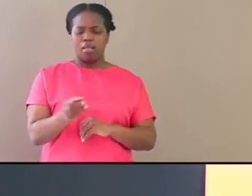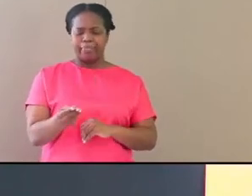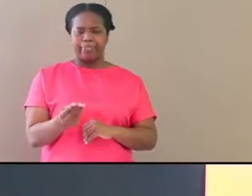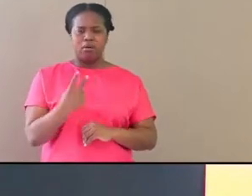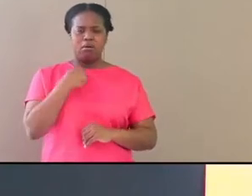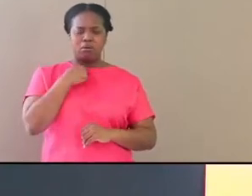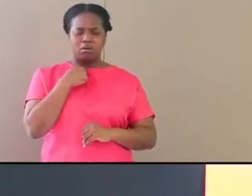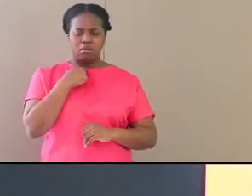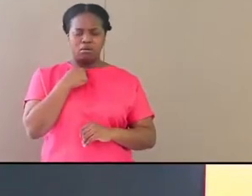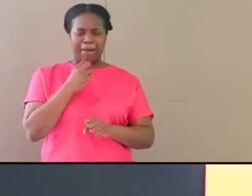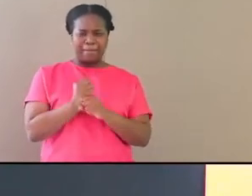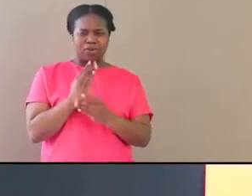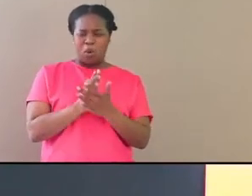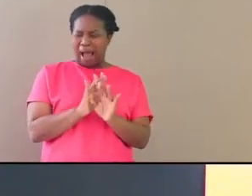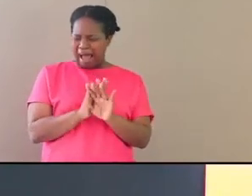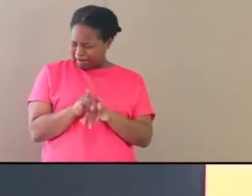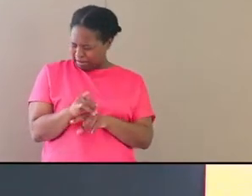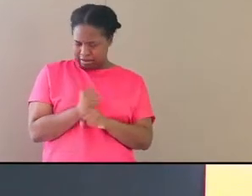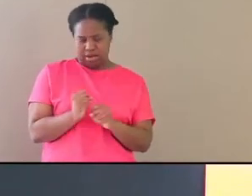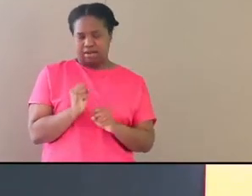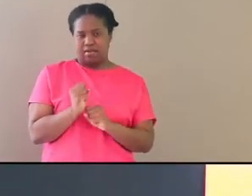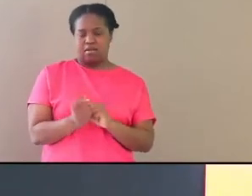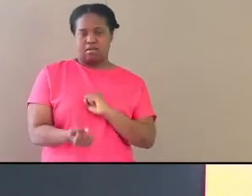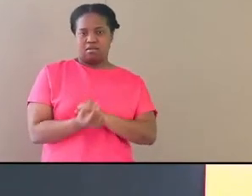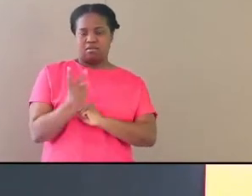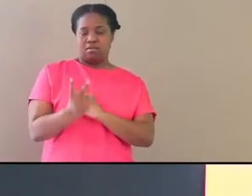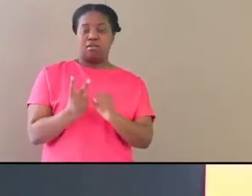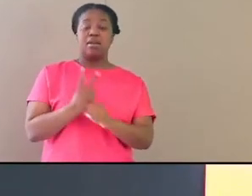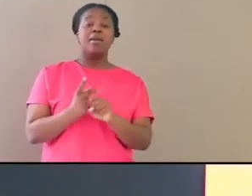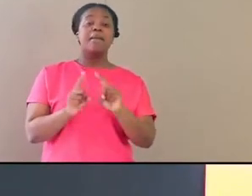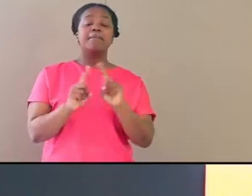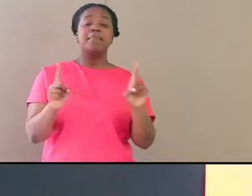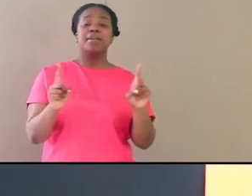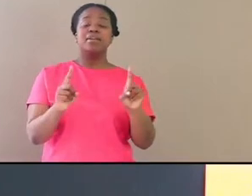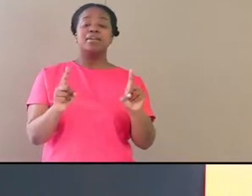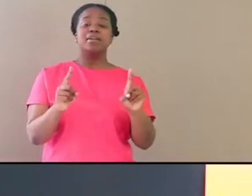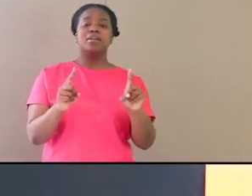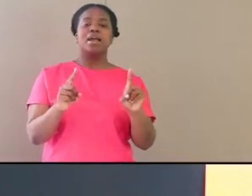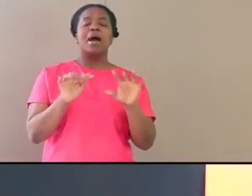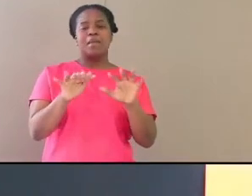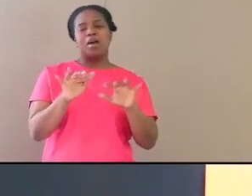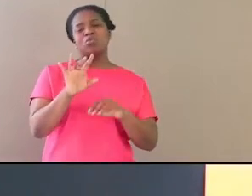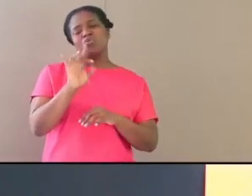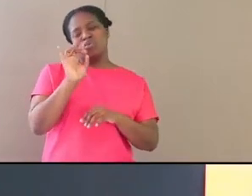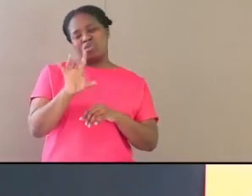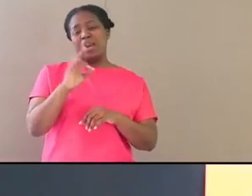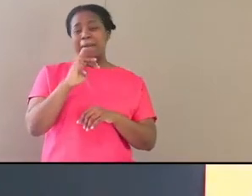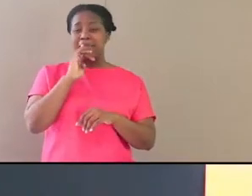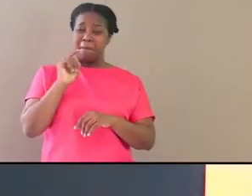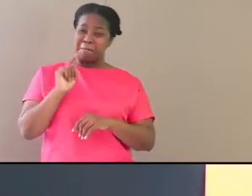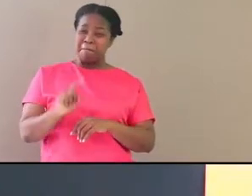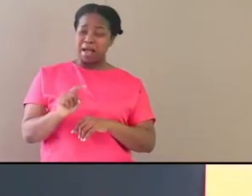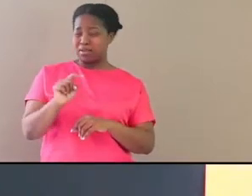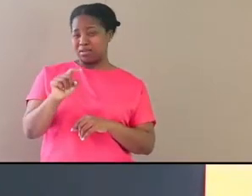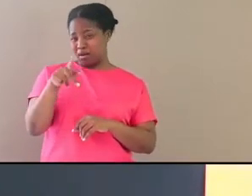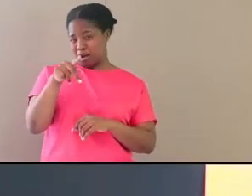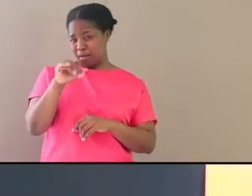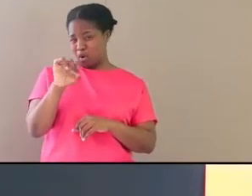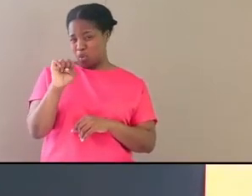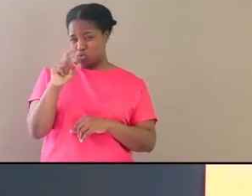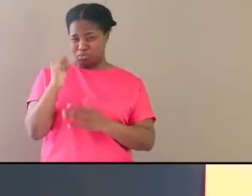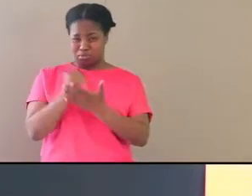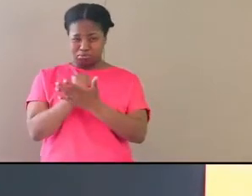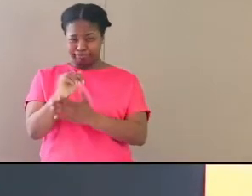But again, what I think we don't communicate enough is that our people do have choices. And sometimes I think as a country,